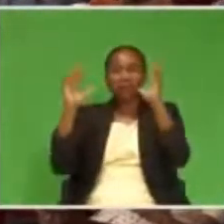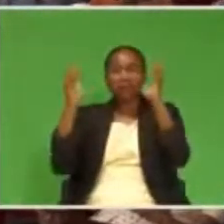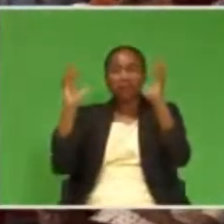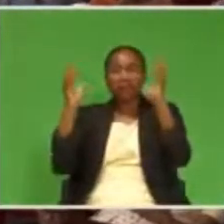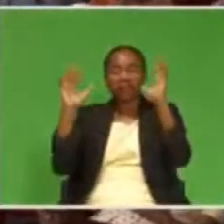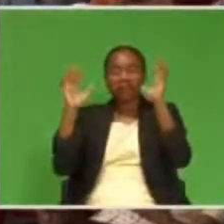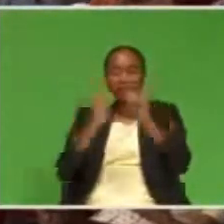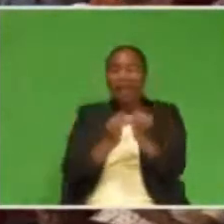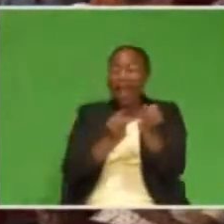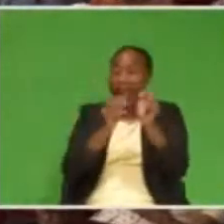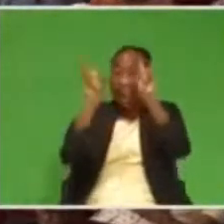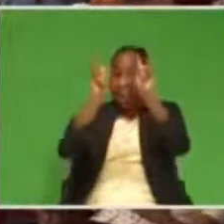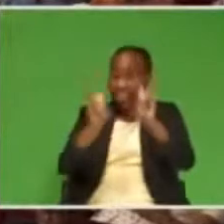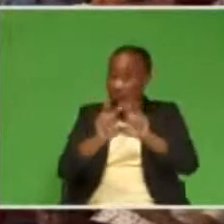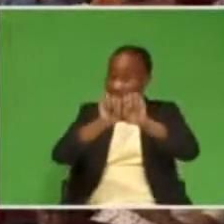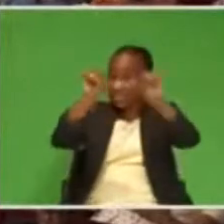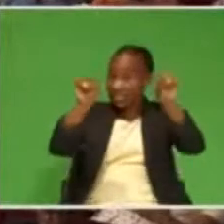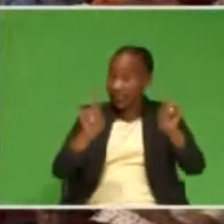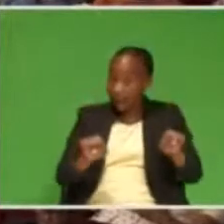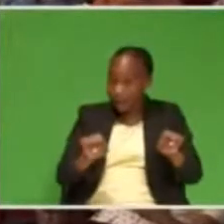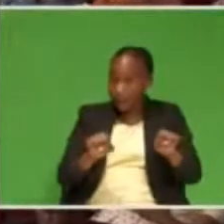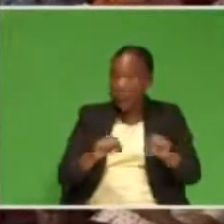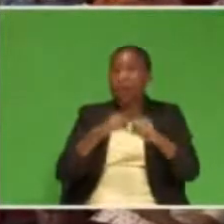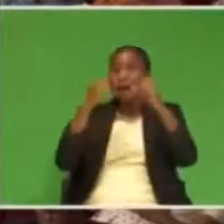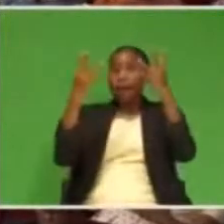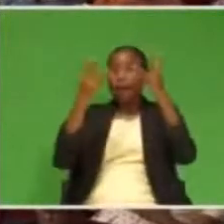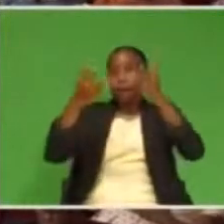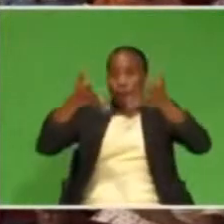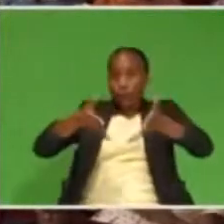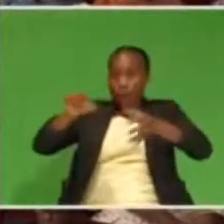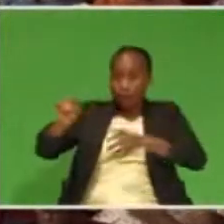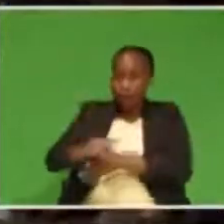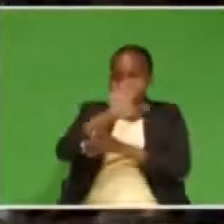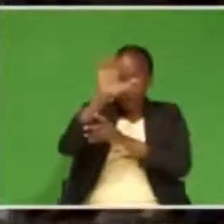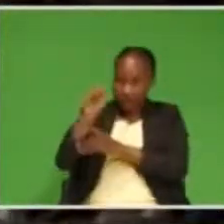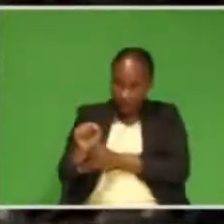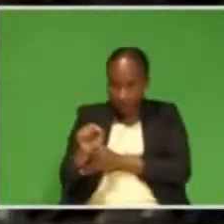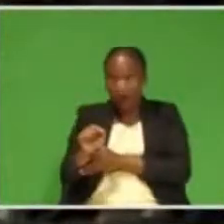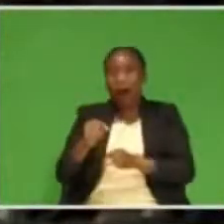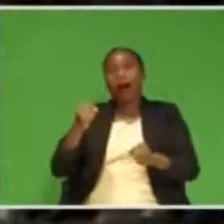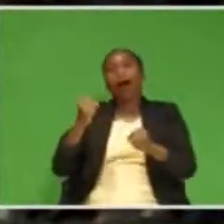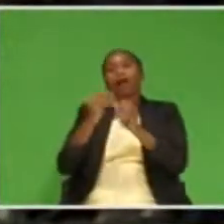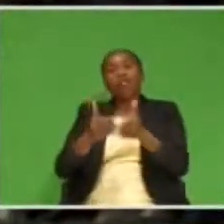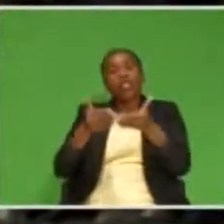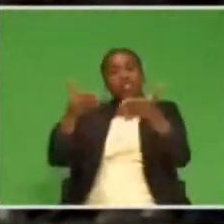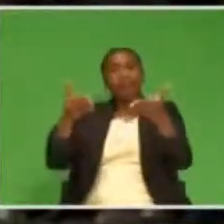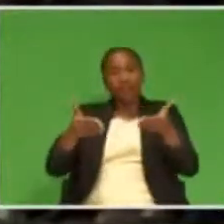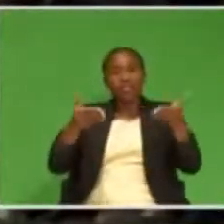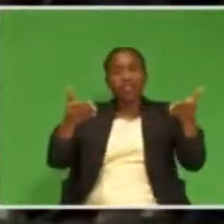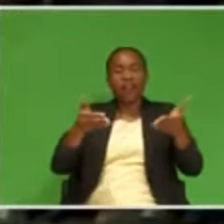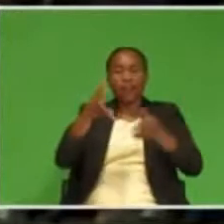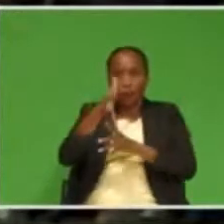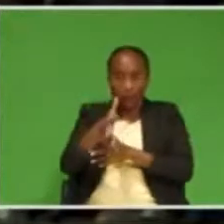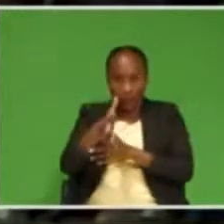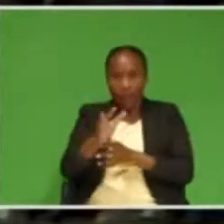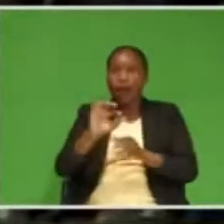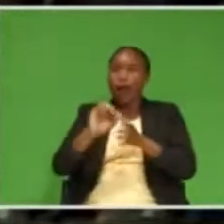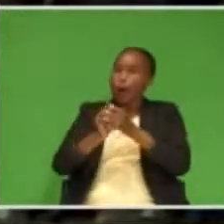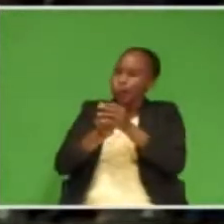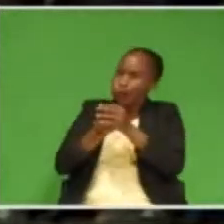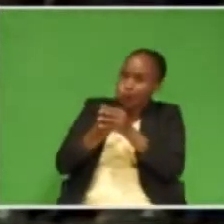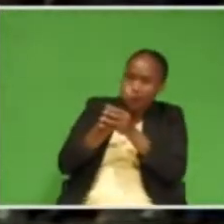electricity system that serves the people of South Africa. We will emerge with ports